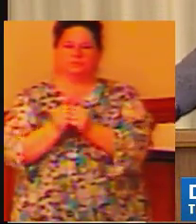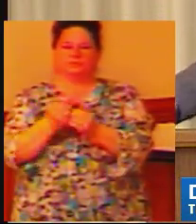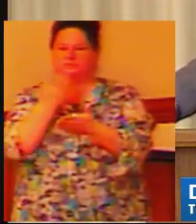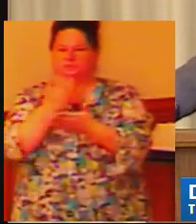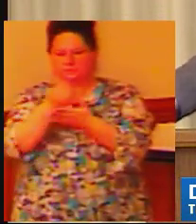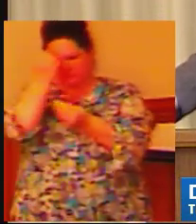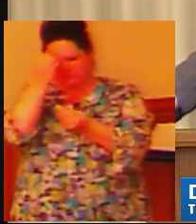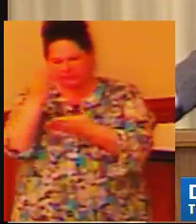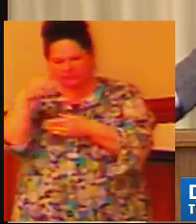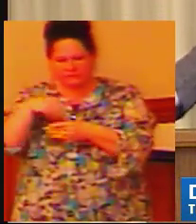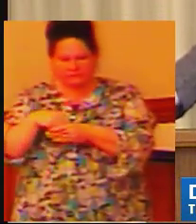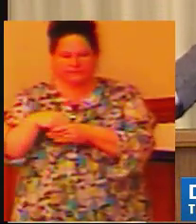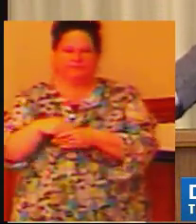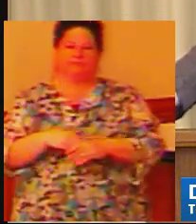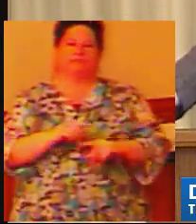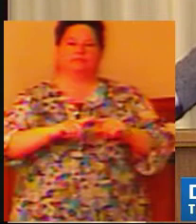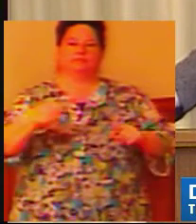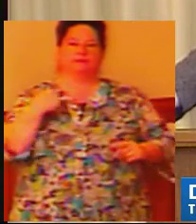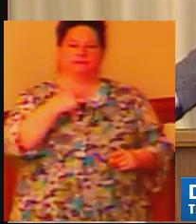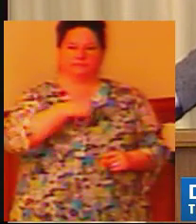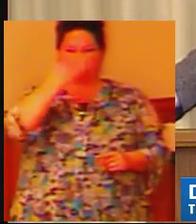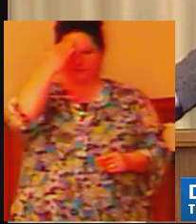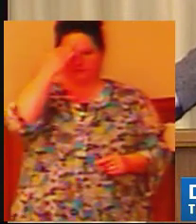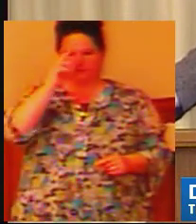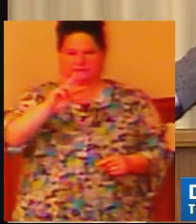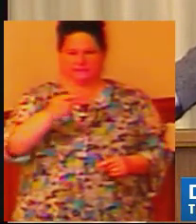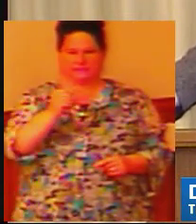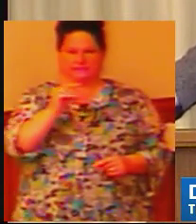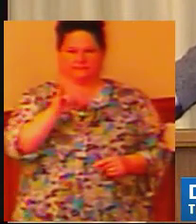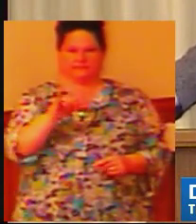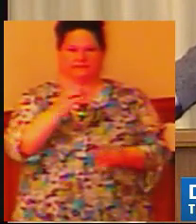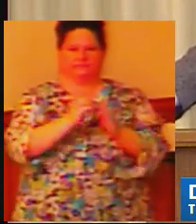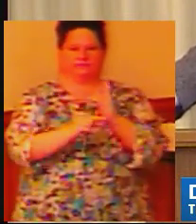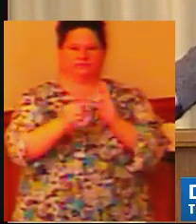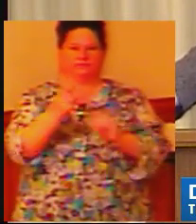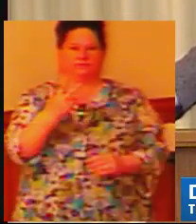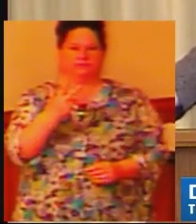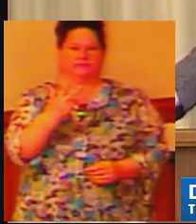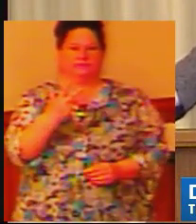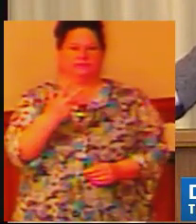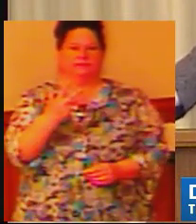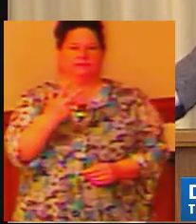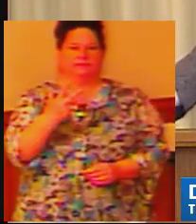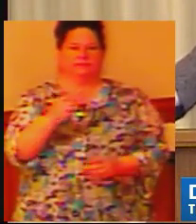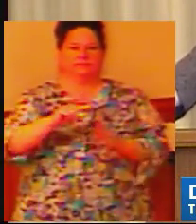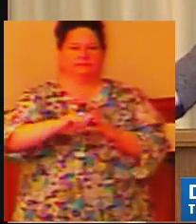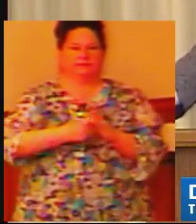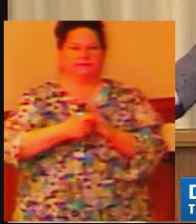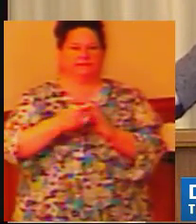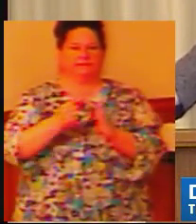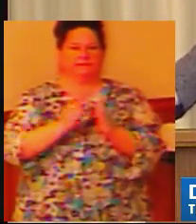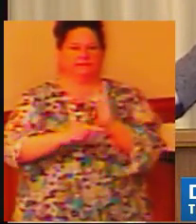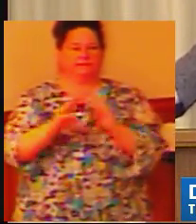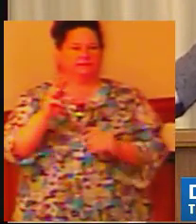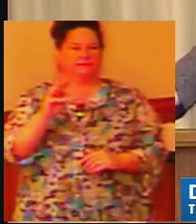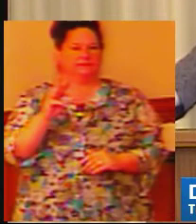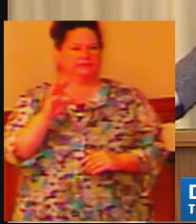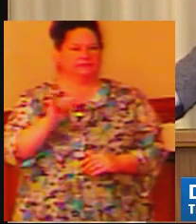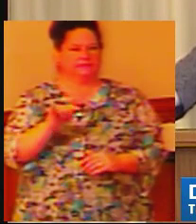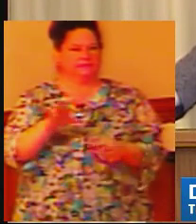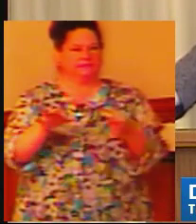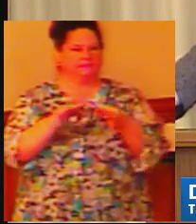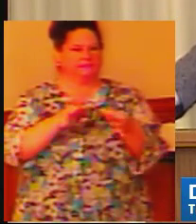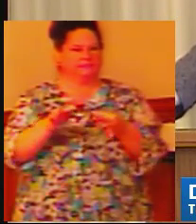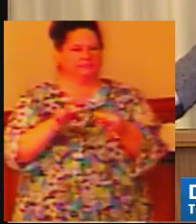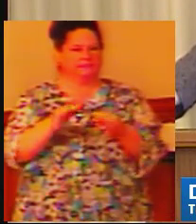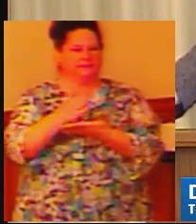it. But we know in 2 Timothy verse 3, in starting in verse 16, that it tells us